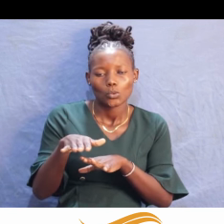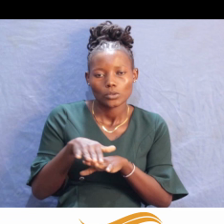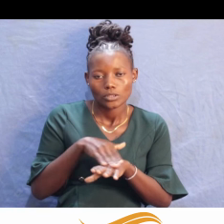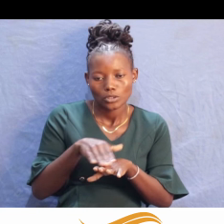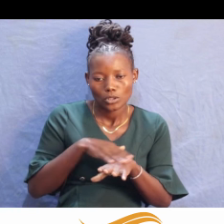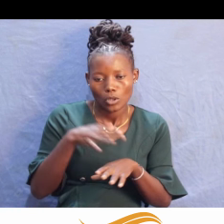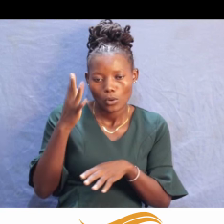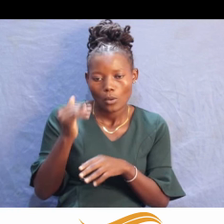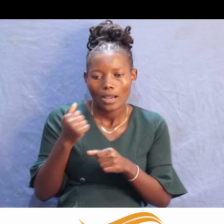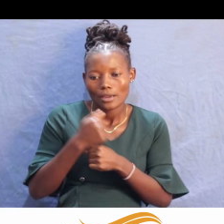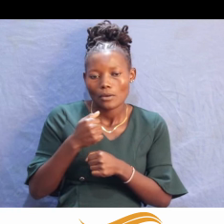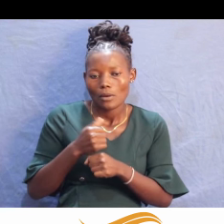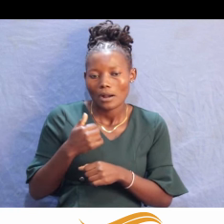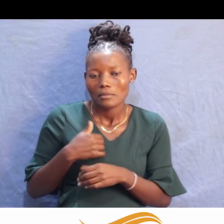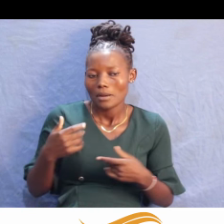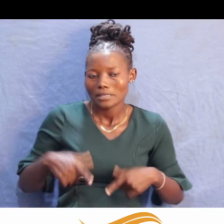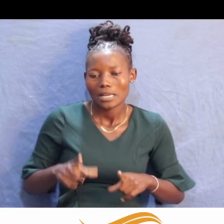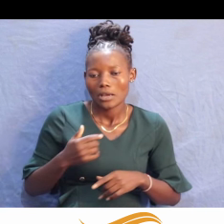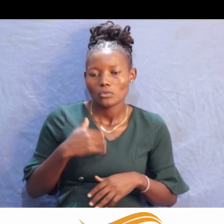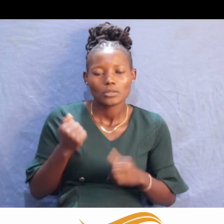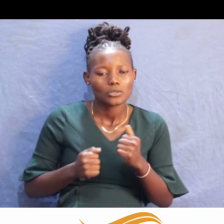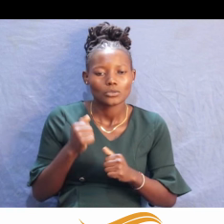job is not allowing me to run like it used to.